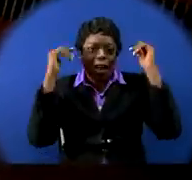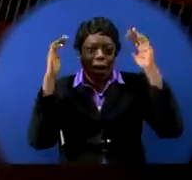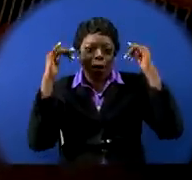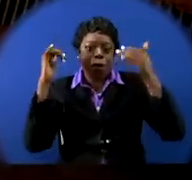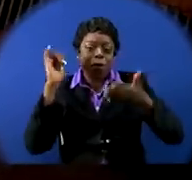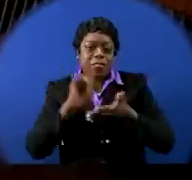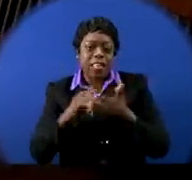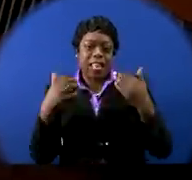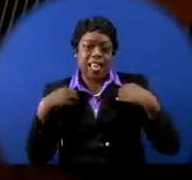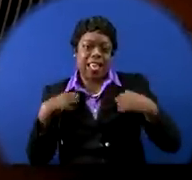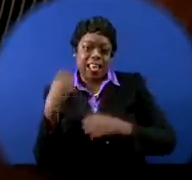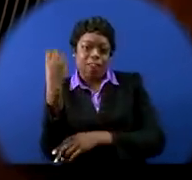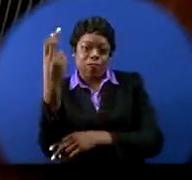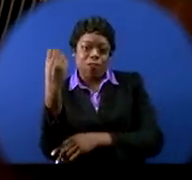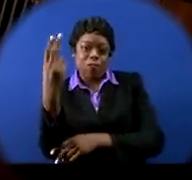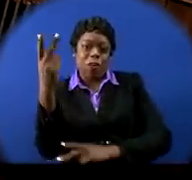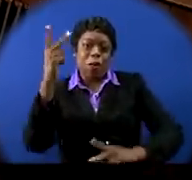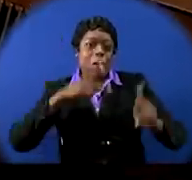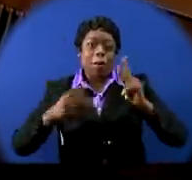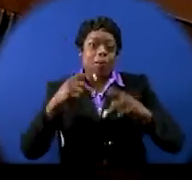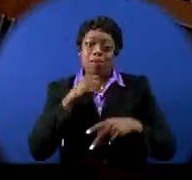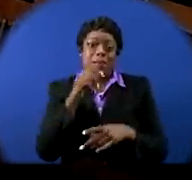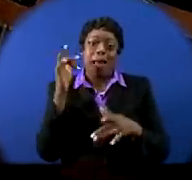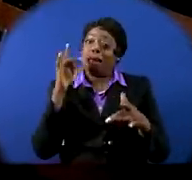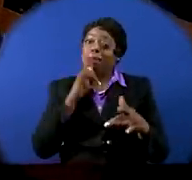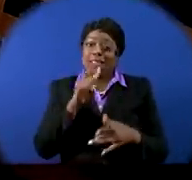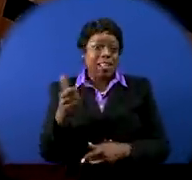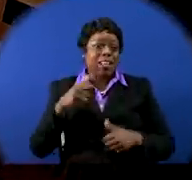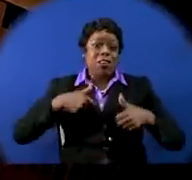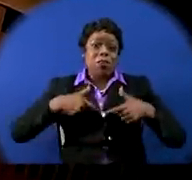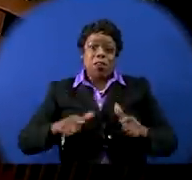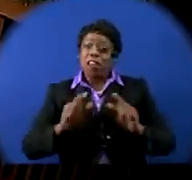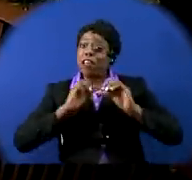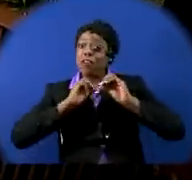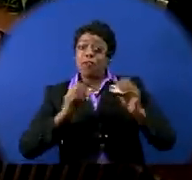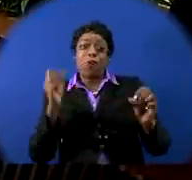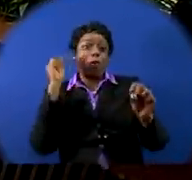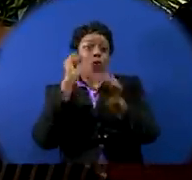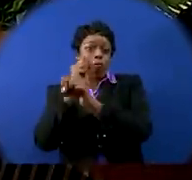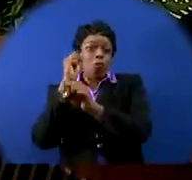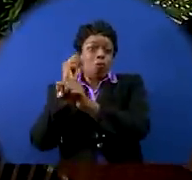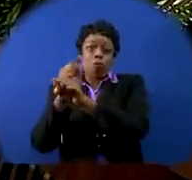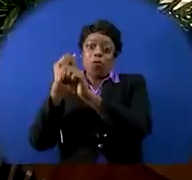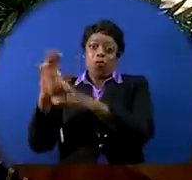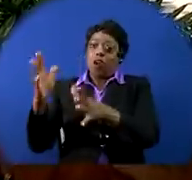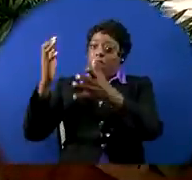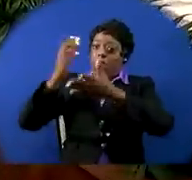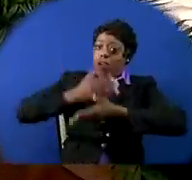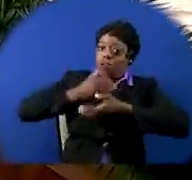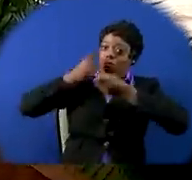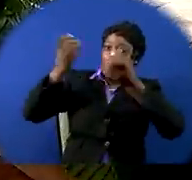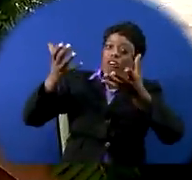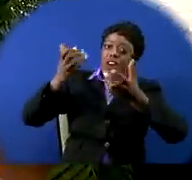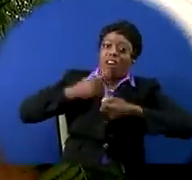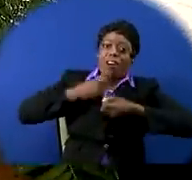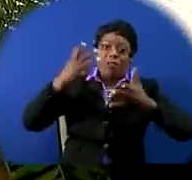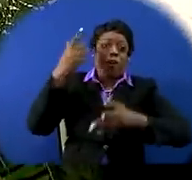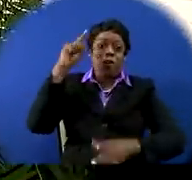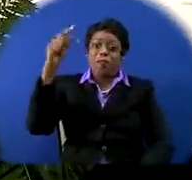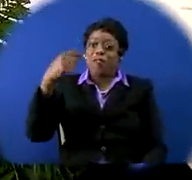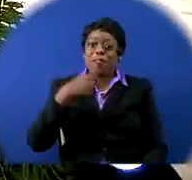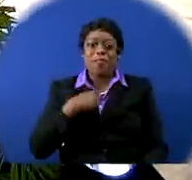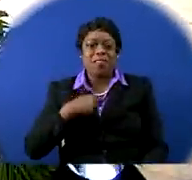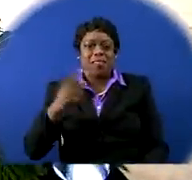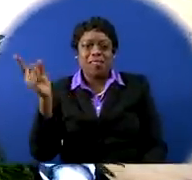can go old school and say, I ain't gonna let no rocks cry for me. That's how they used to say it where I came from. Is there anybody